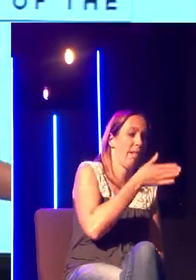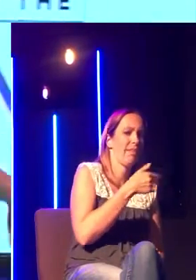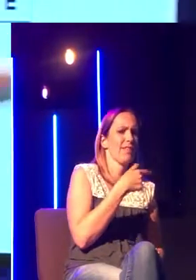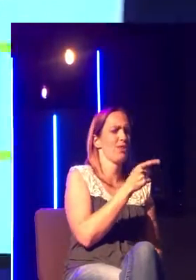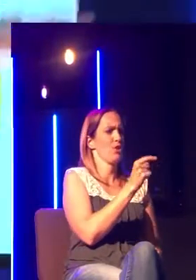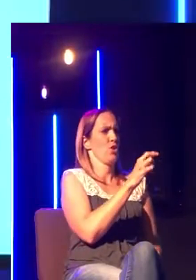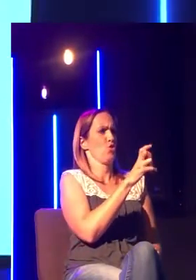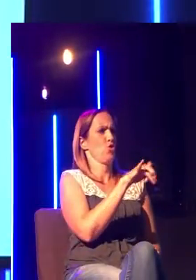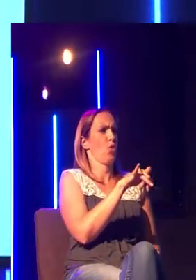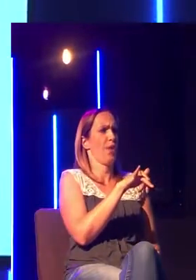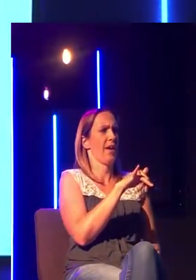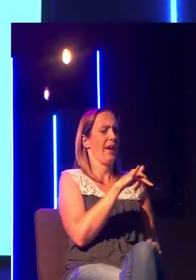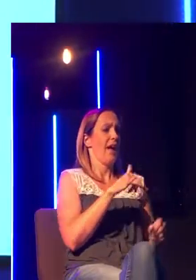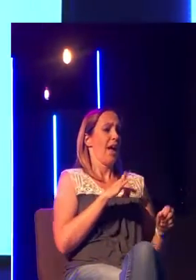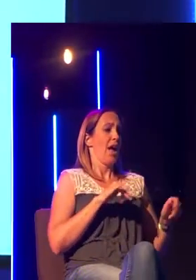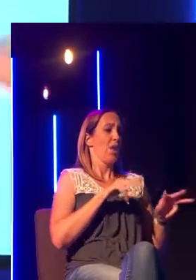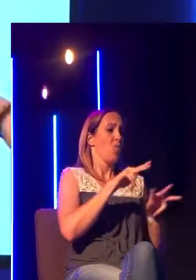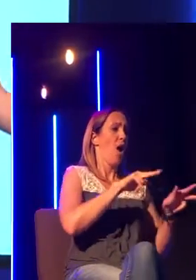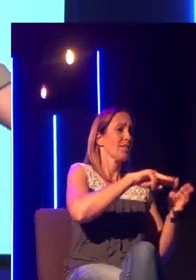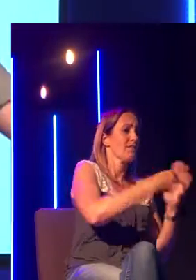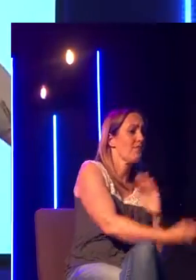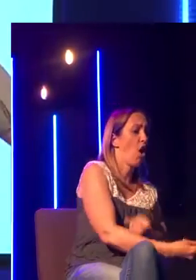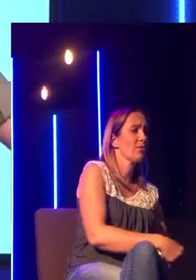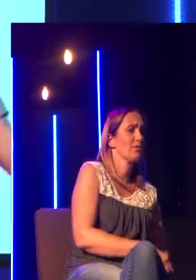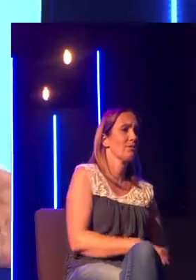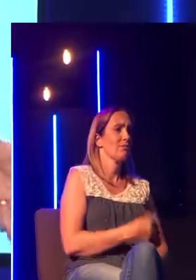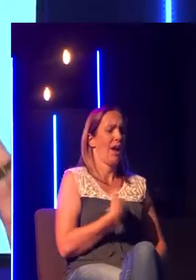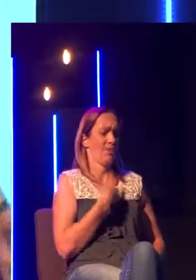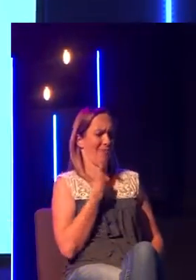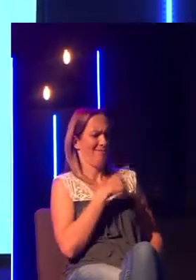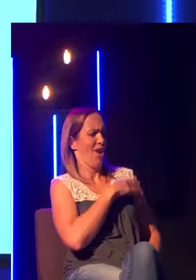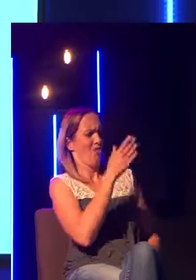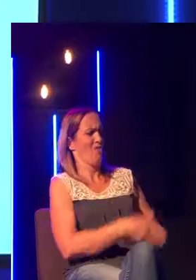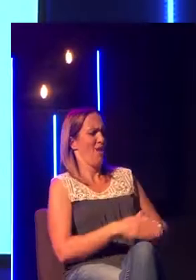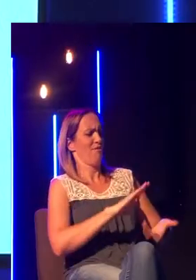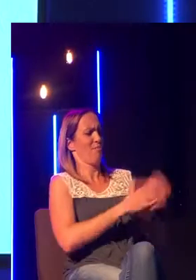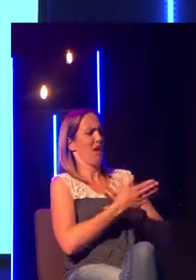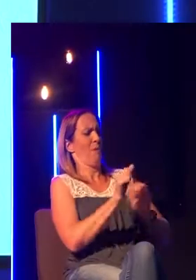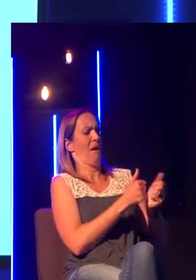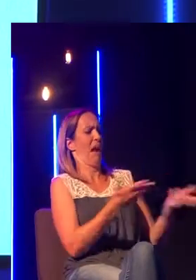He walks behind it, then he falls. I don't look at him and say, you're never going to amount to anything. Look at you, you fell.